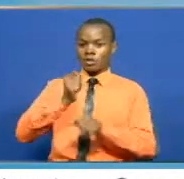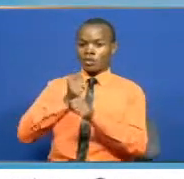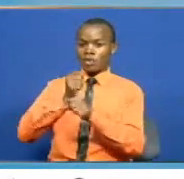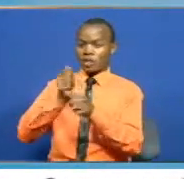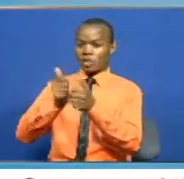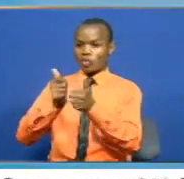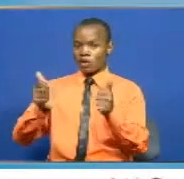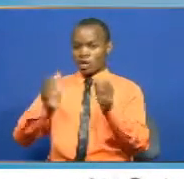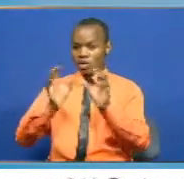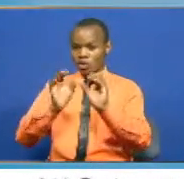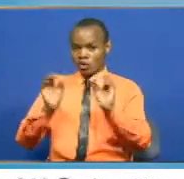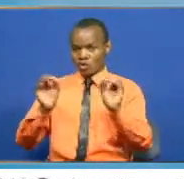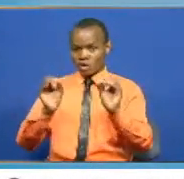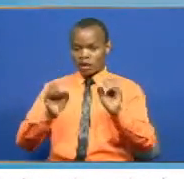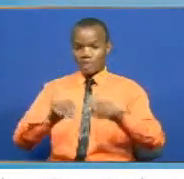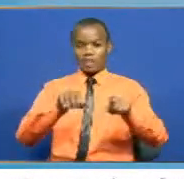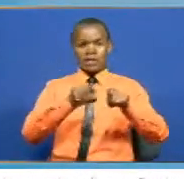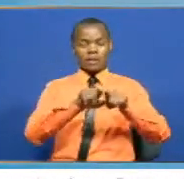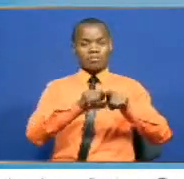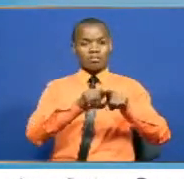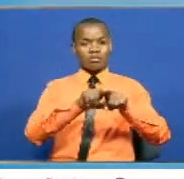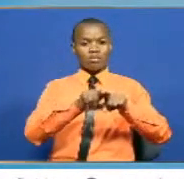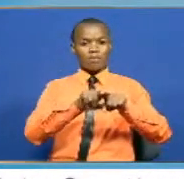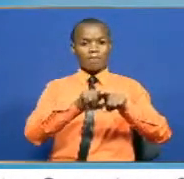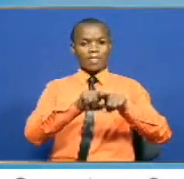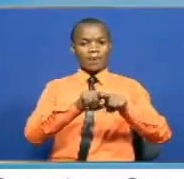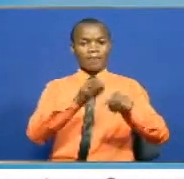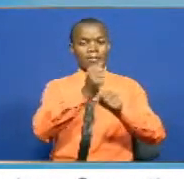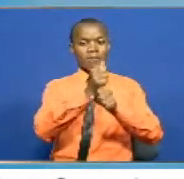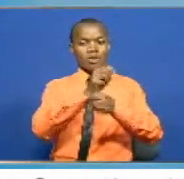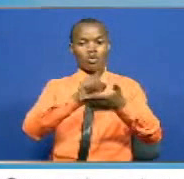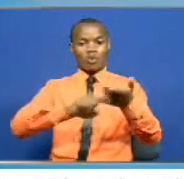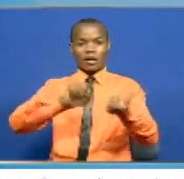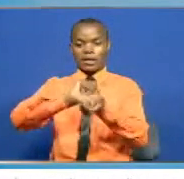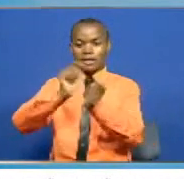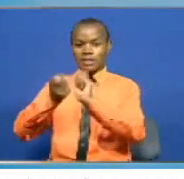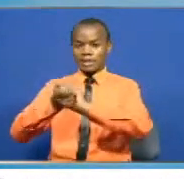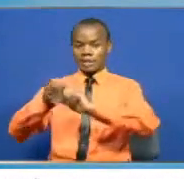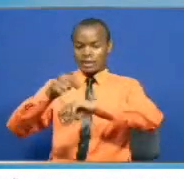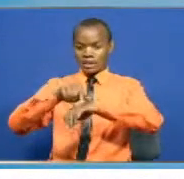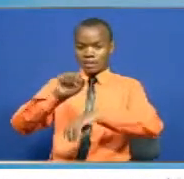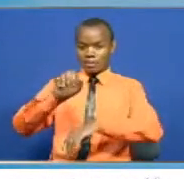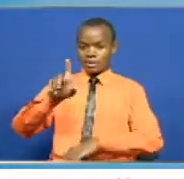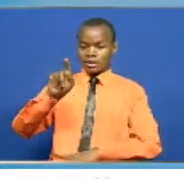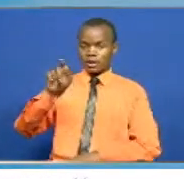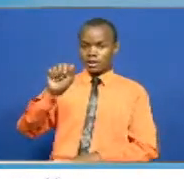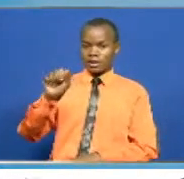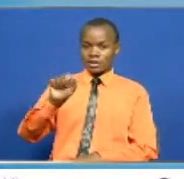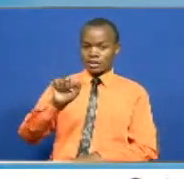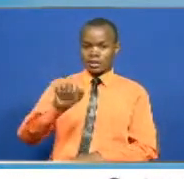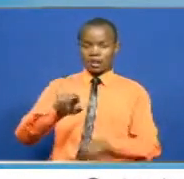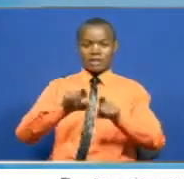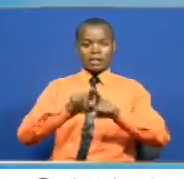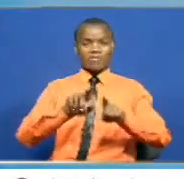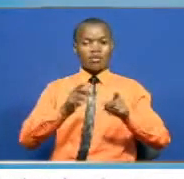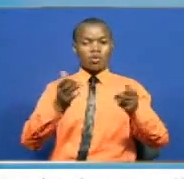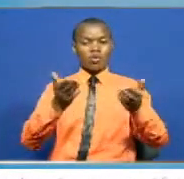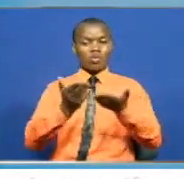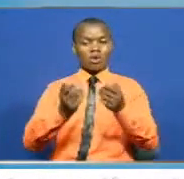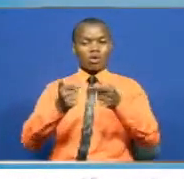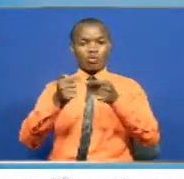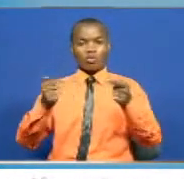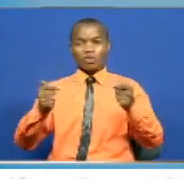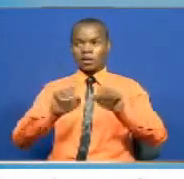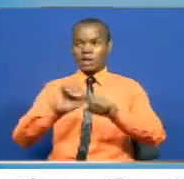need, right now we are making adjustments in our sets, and we're also seeing where our opponents are killing